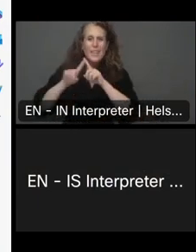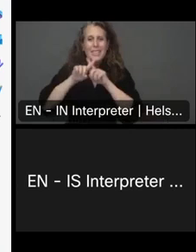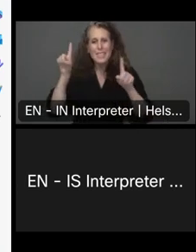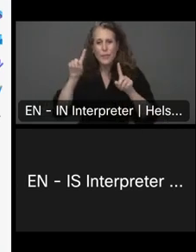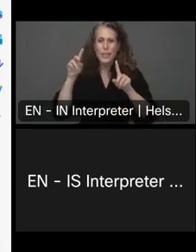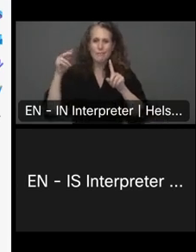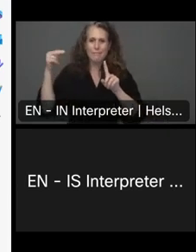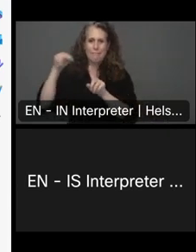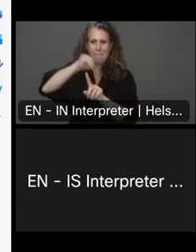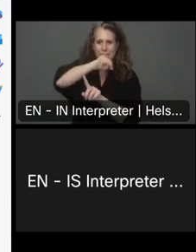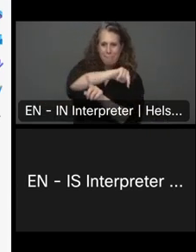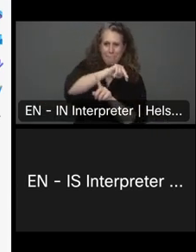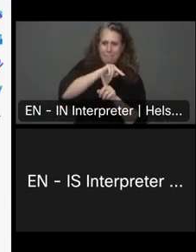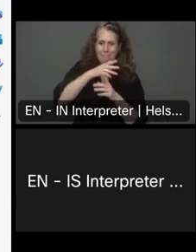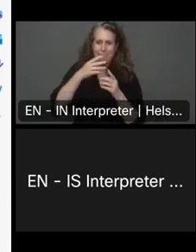transmission.